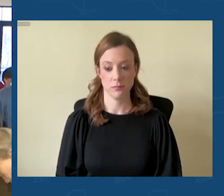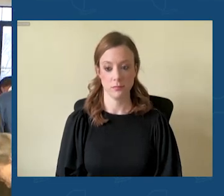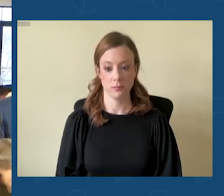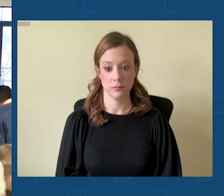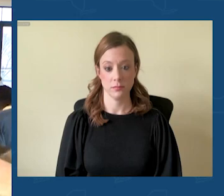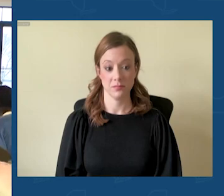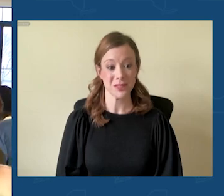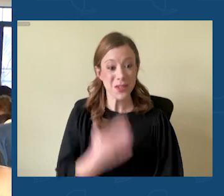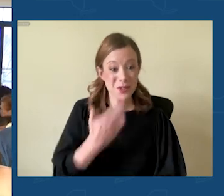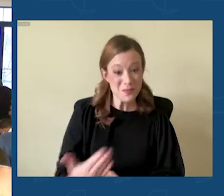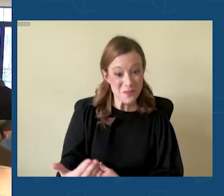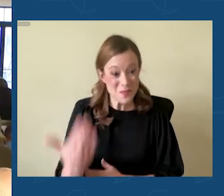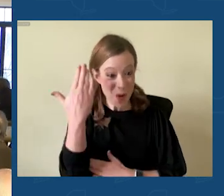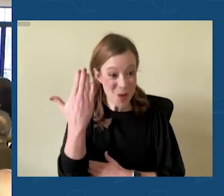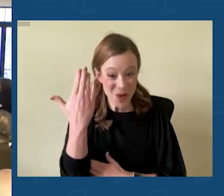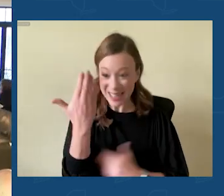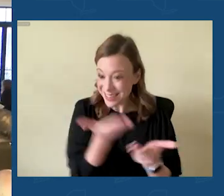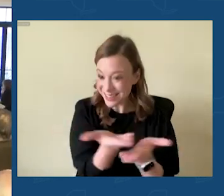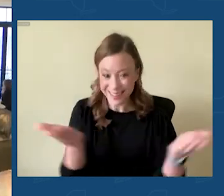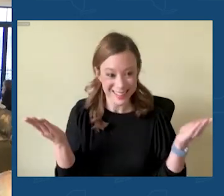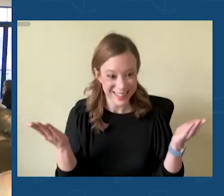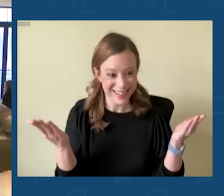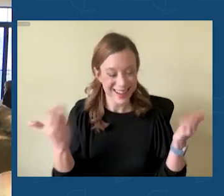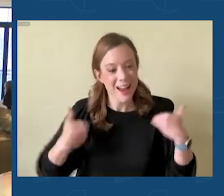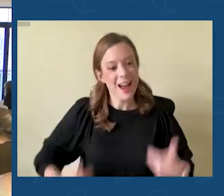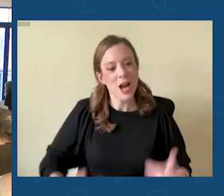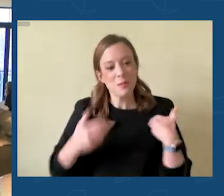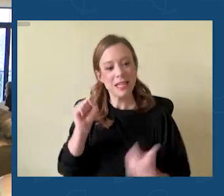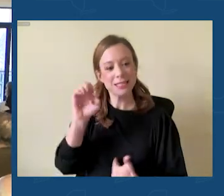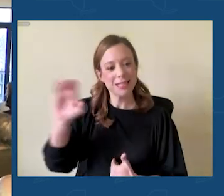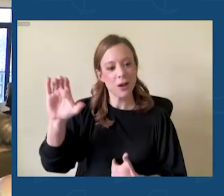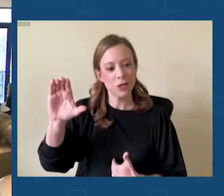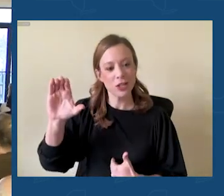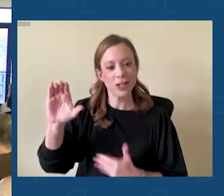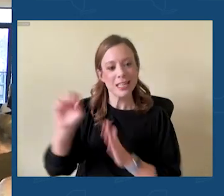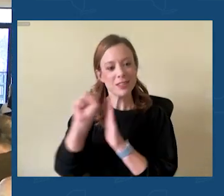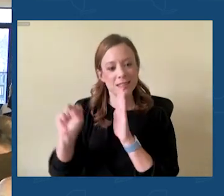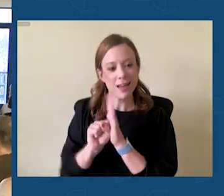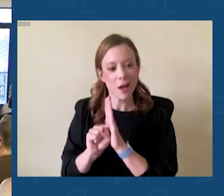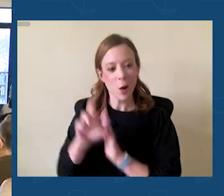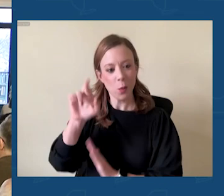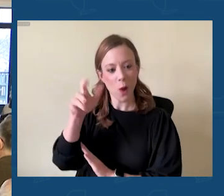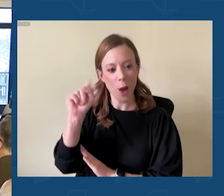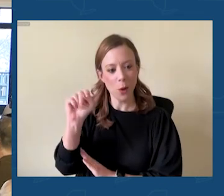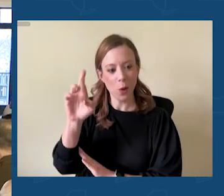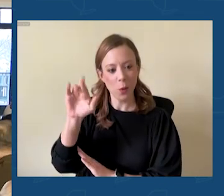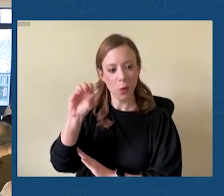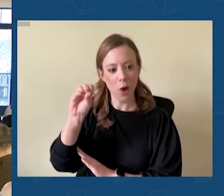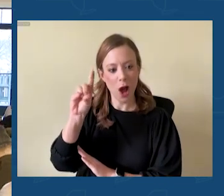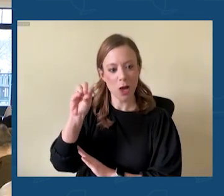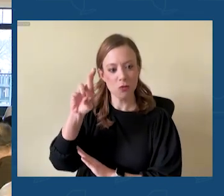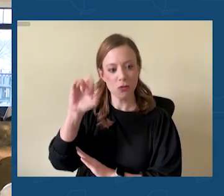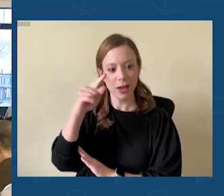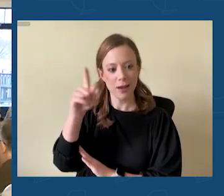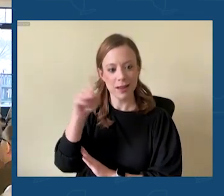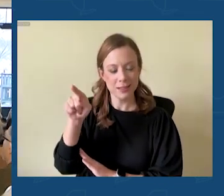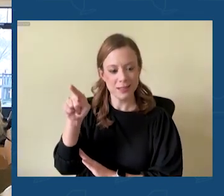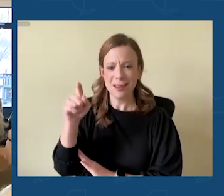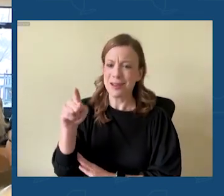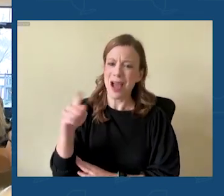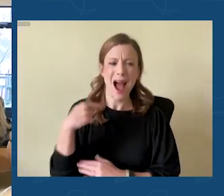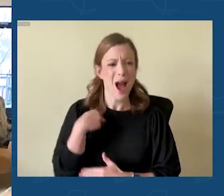Good morning, everyone. I'm Secretary of State Robert Rodriguez, and what a great pleasure it is to be right here with you in Lake George